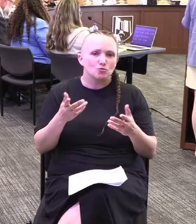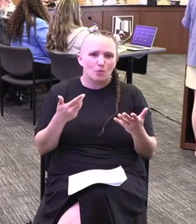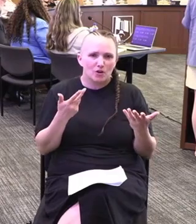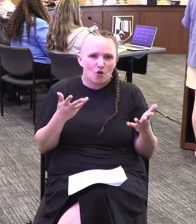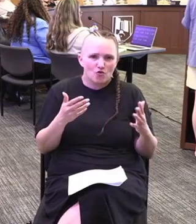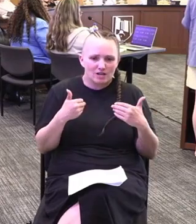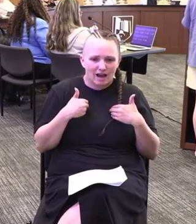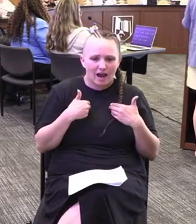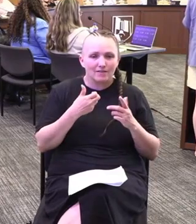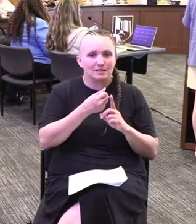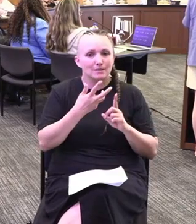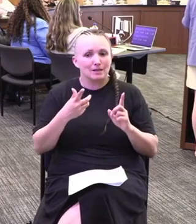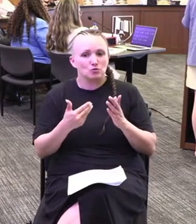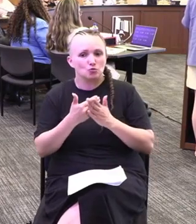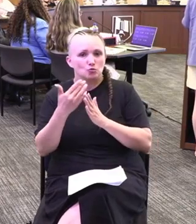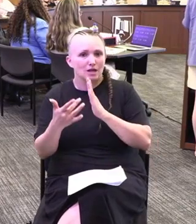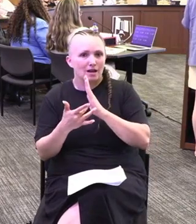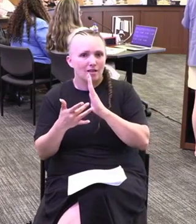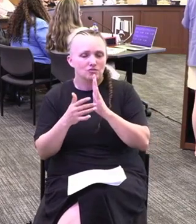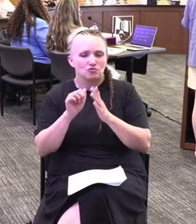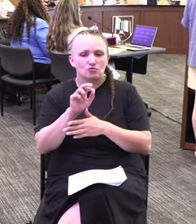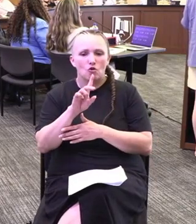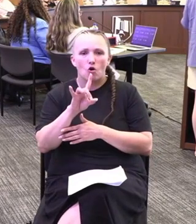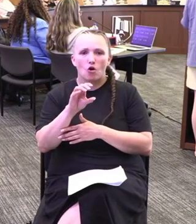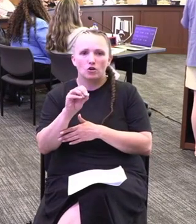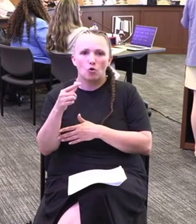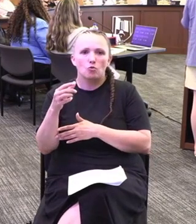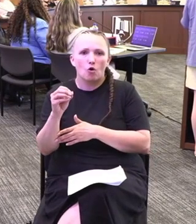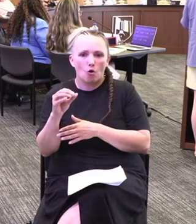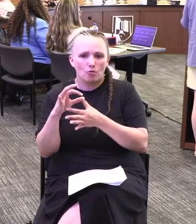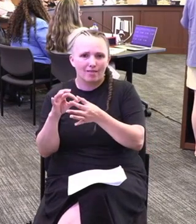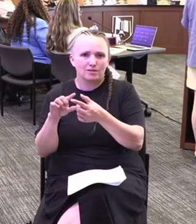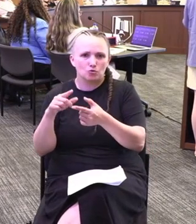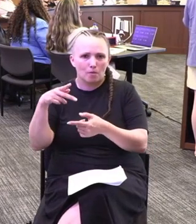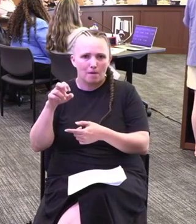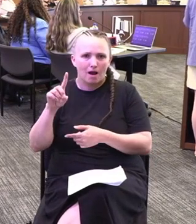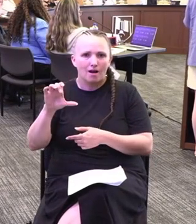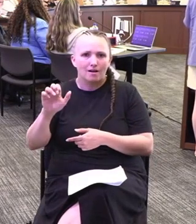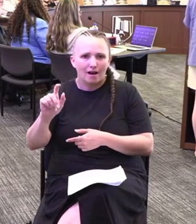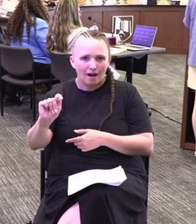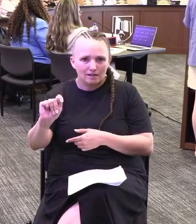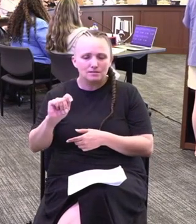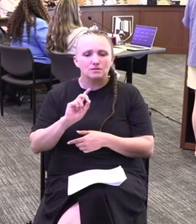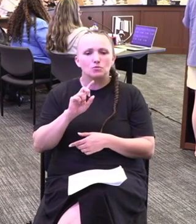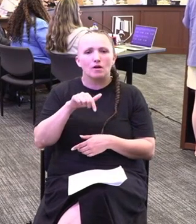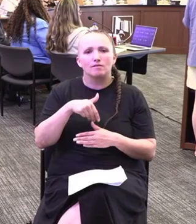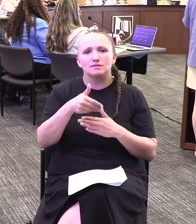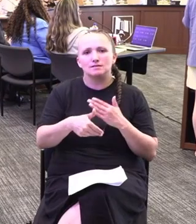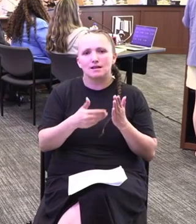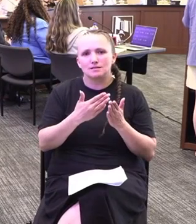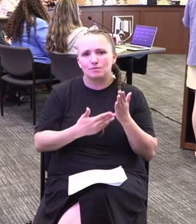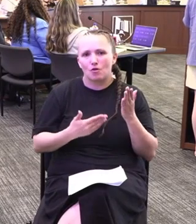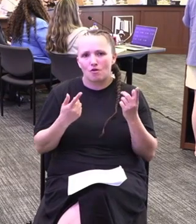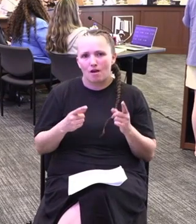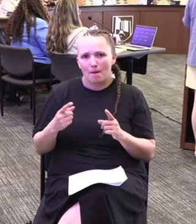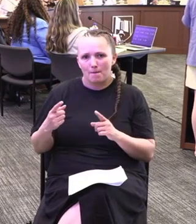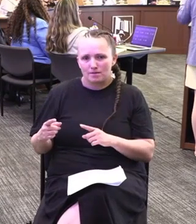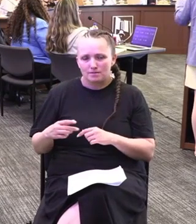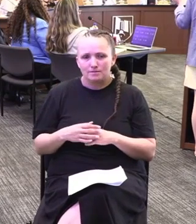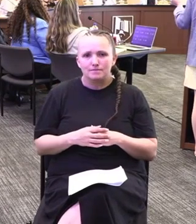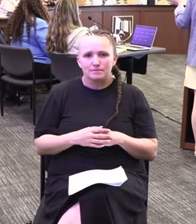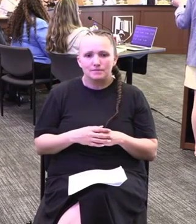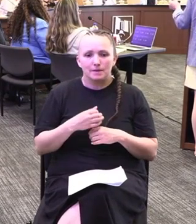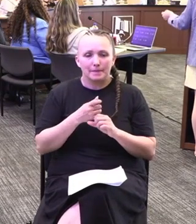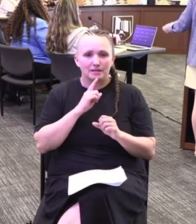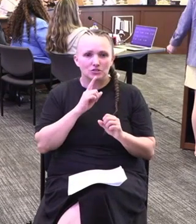new technologies such as Audio Go and podcasts, and it's where this next piece comes in. Making sure